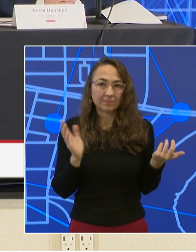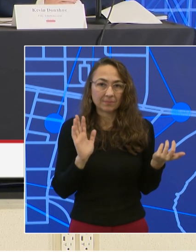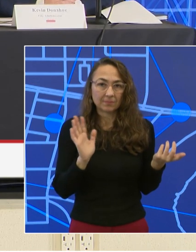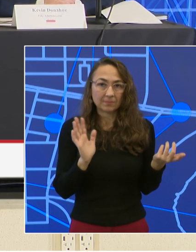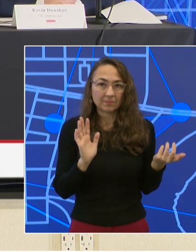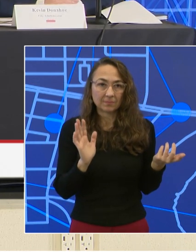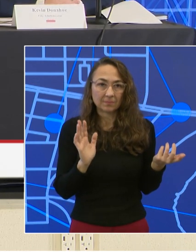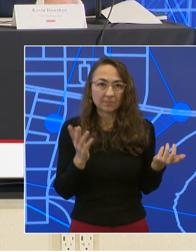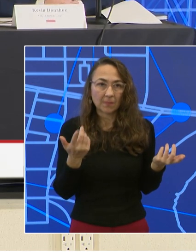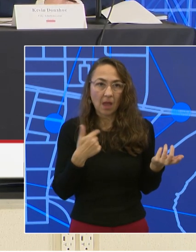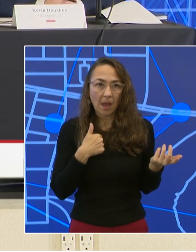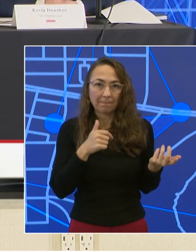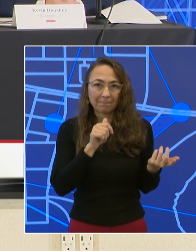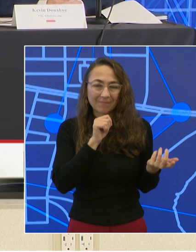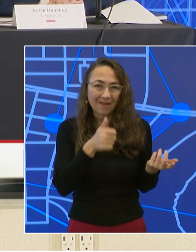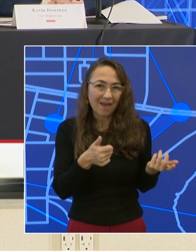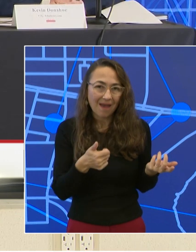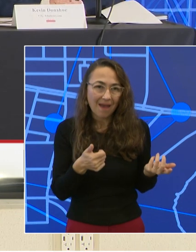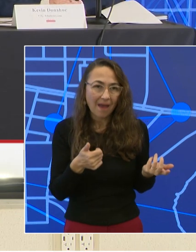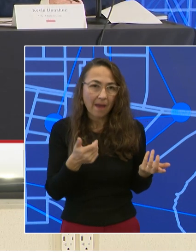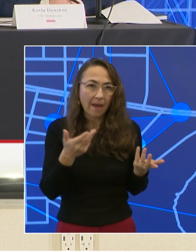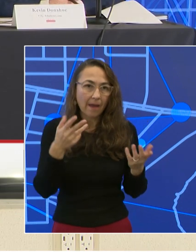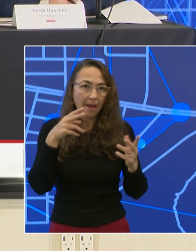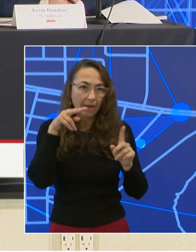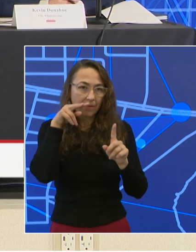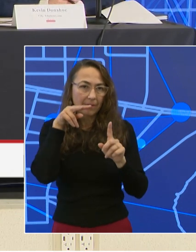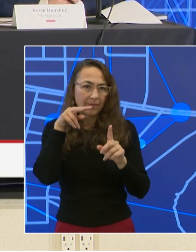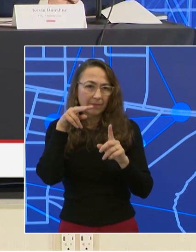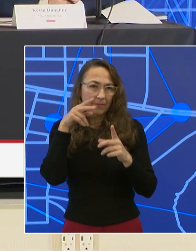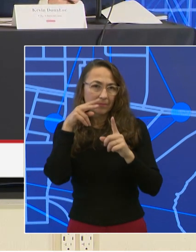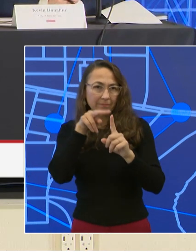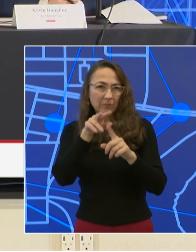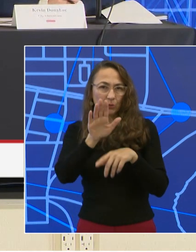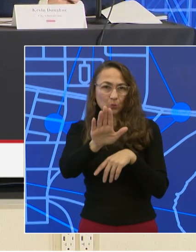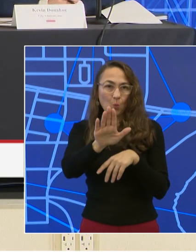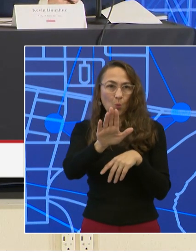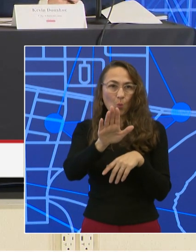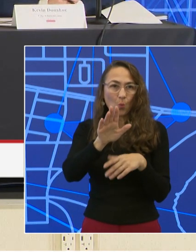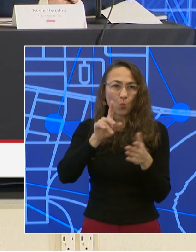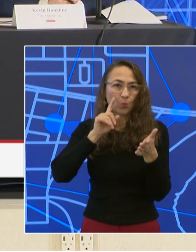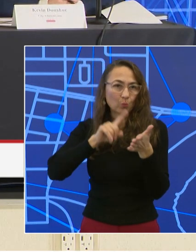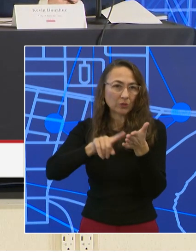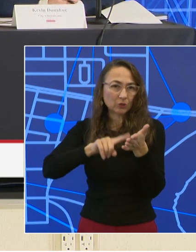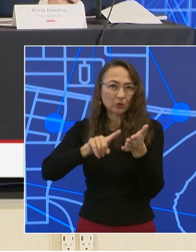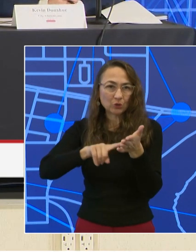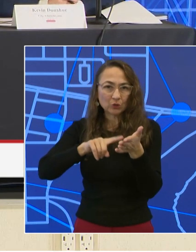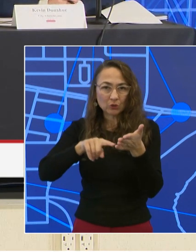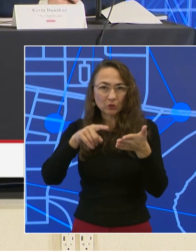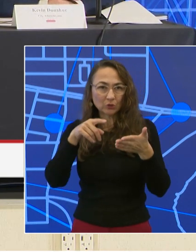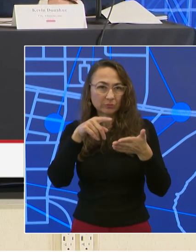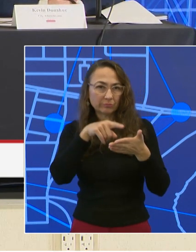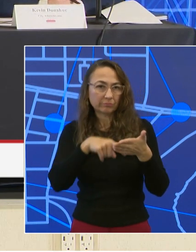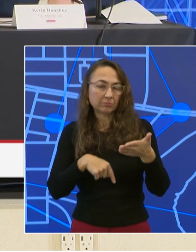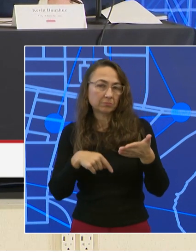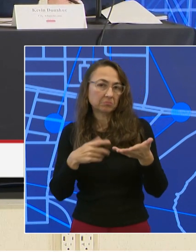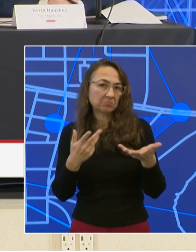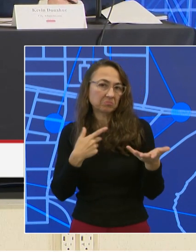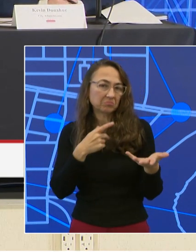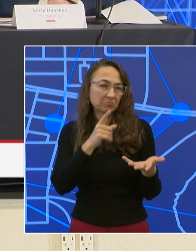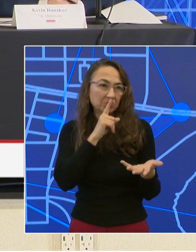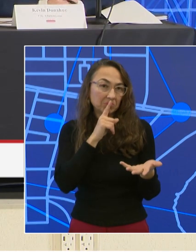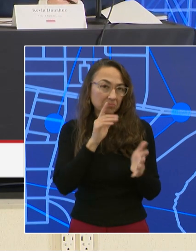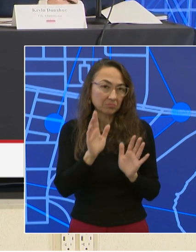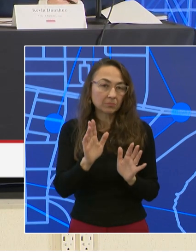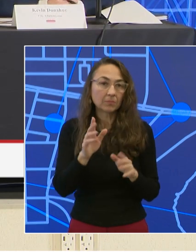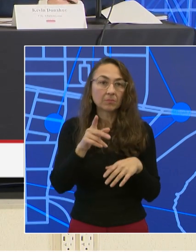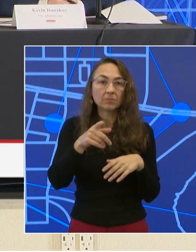pointing to. This is what I know about crime. When it goes up, it's my responsibility to work with all the